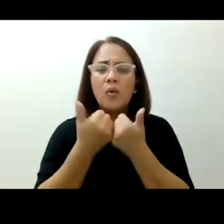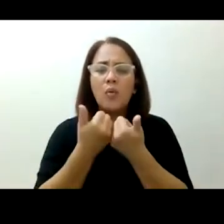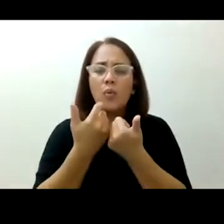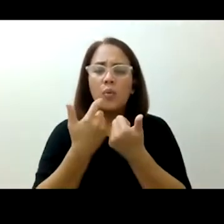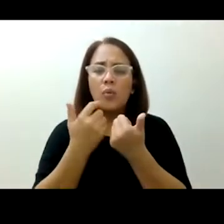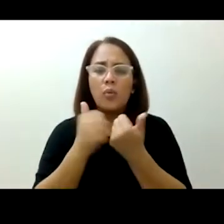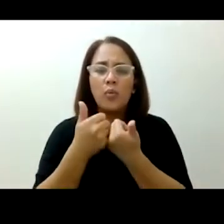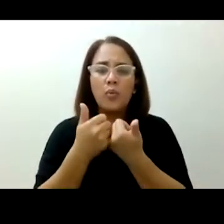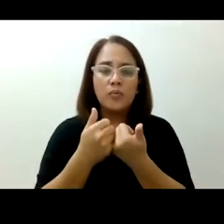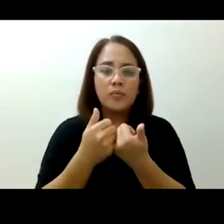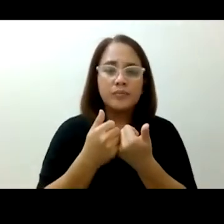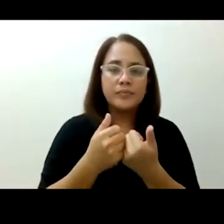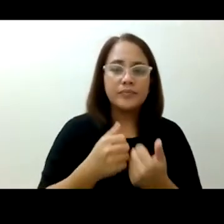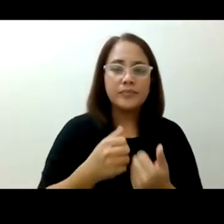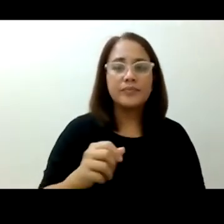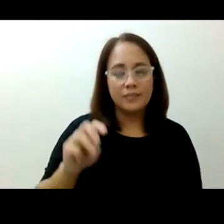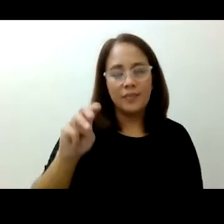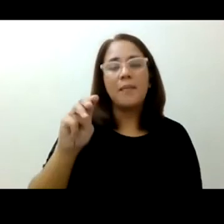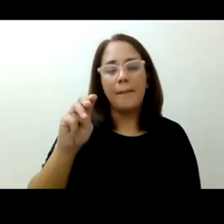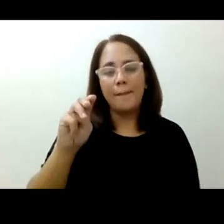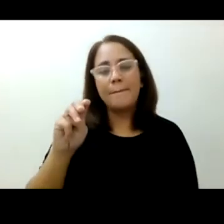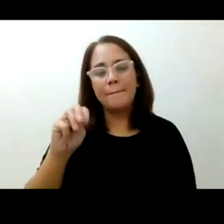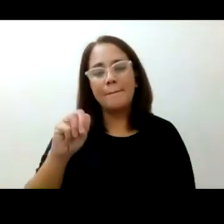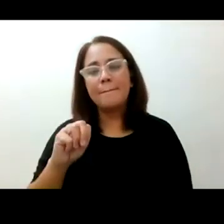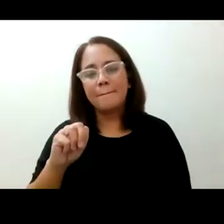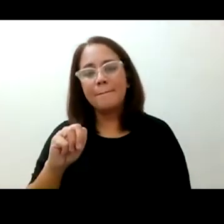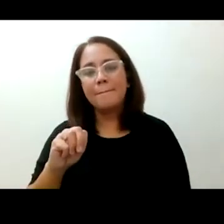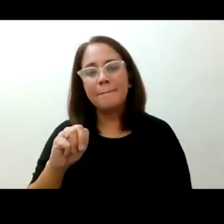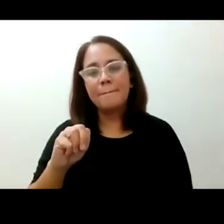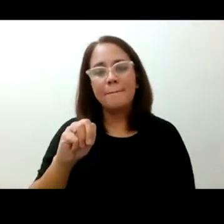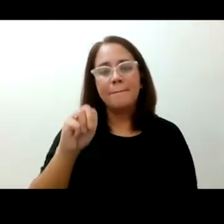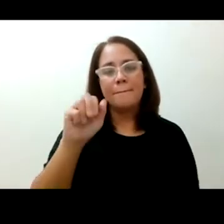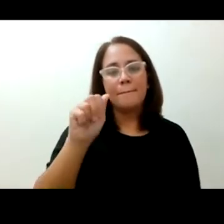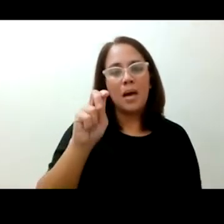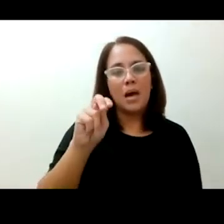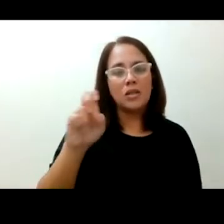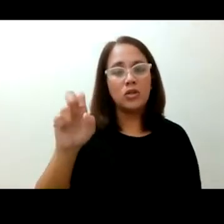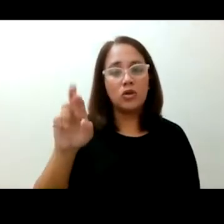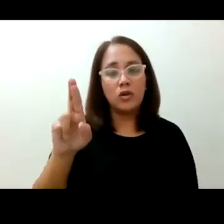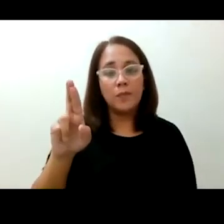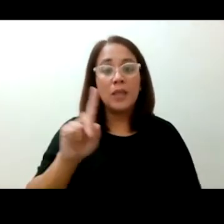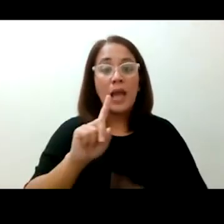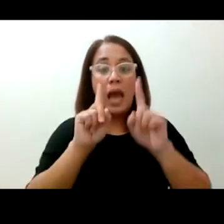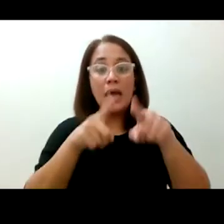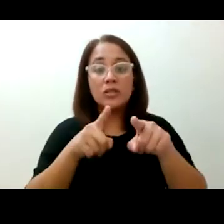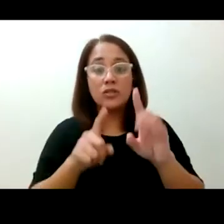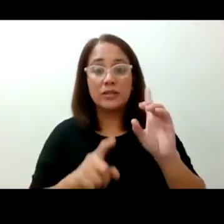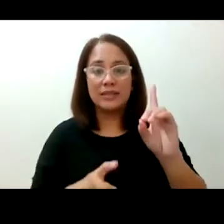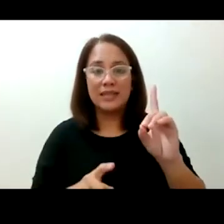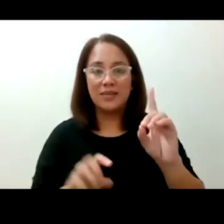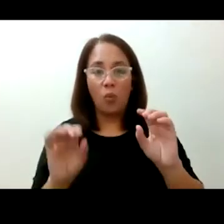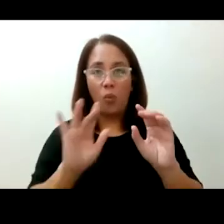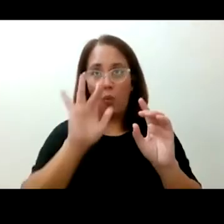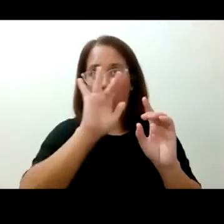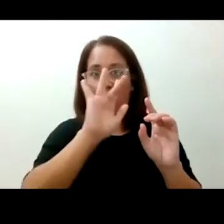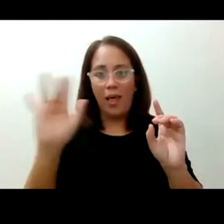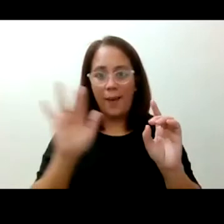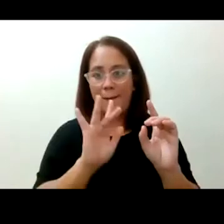Manner. Yes. Saying it's a manner. manner, so that has to be D, none of the above.